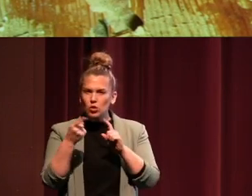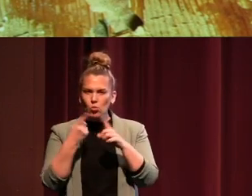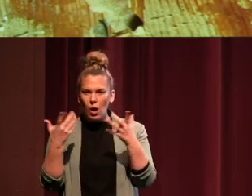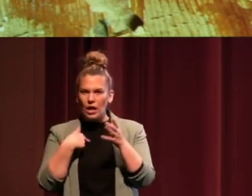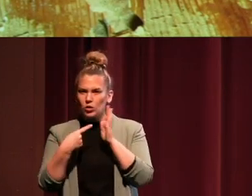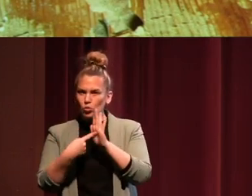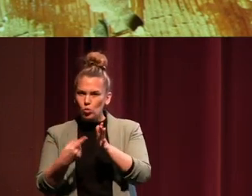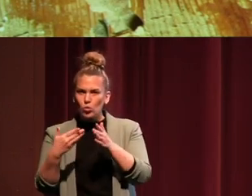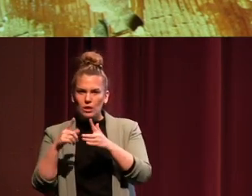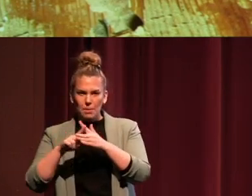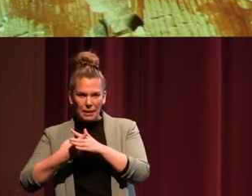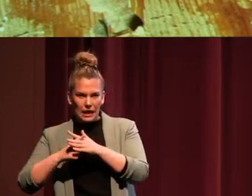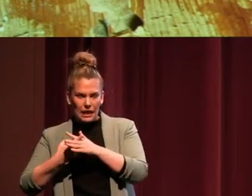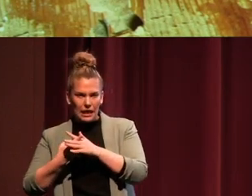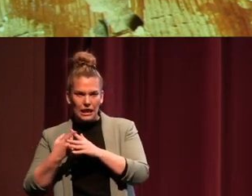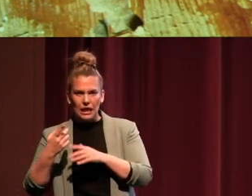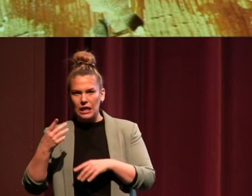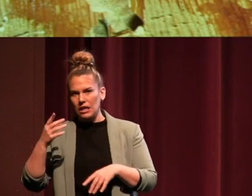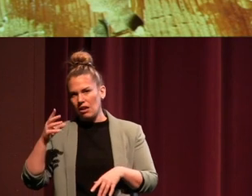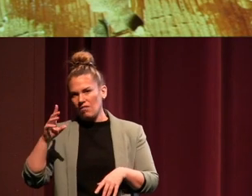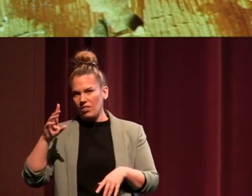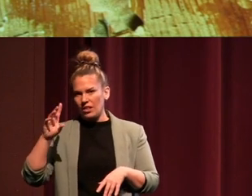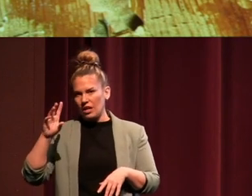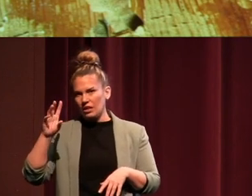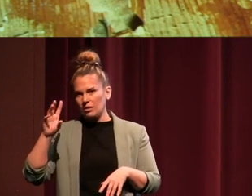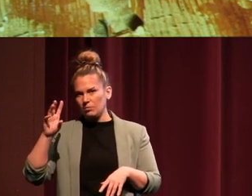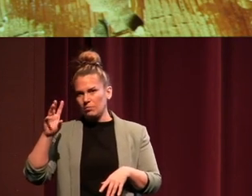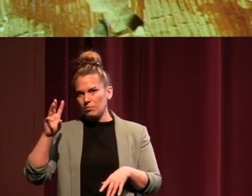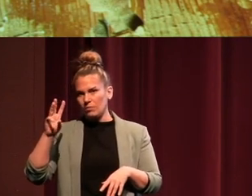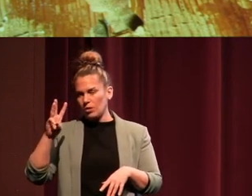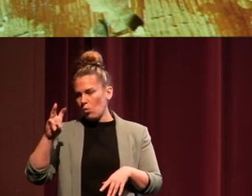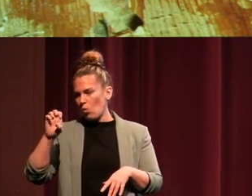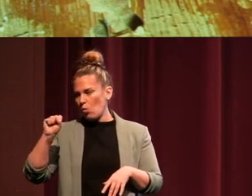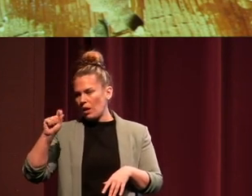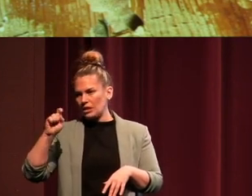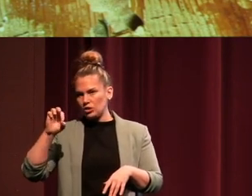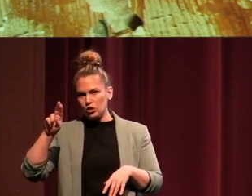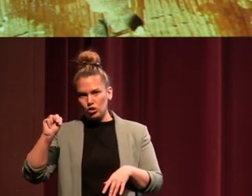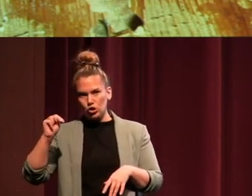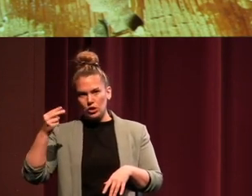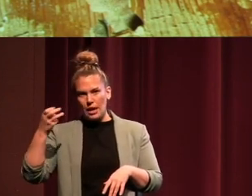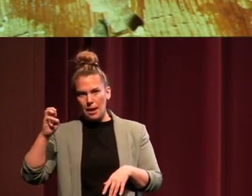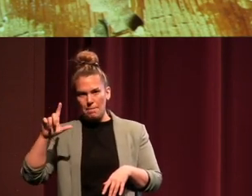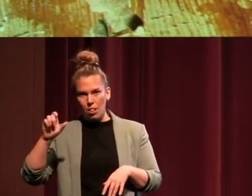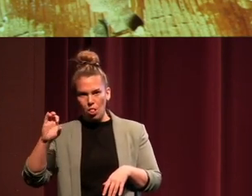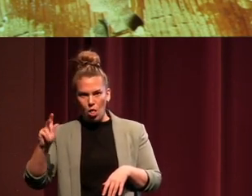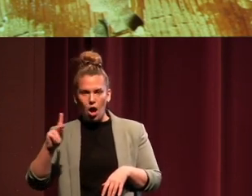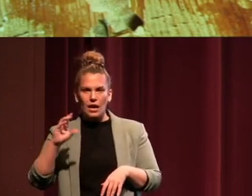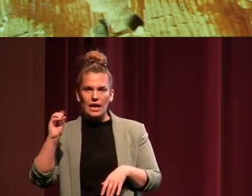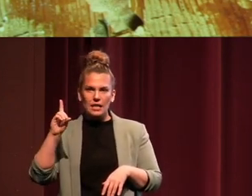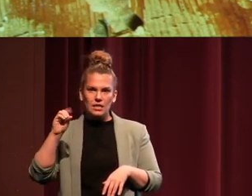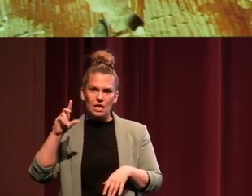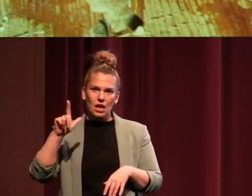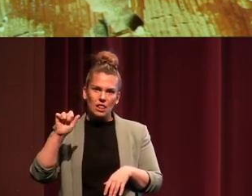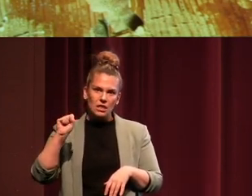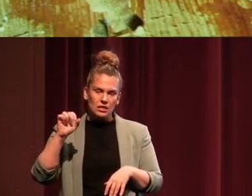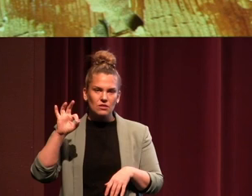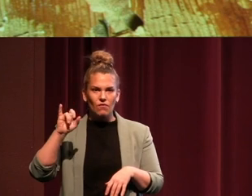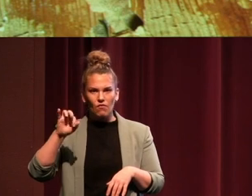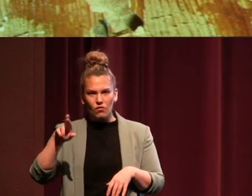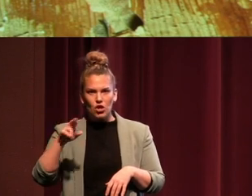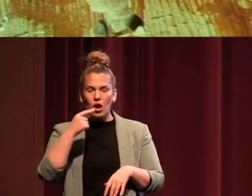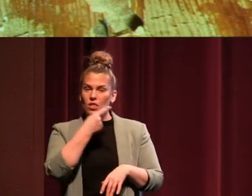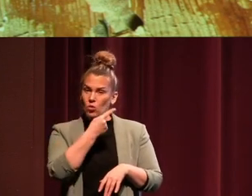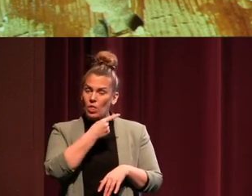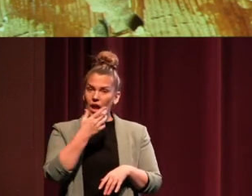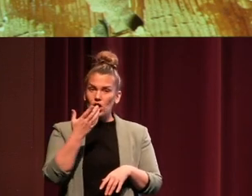fir western hemlock. So even the moistest and coolest locations in eastern Oregon were experiencing very frequent